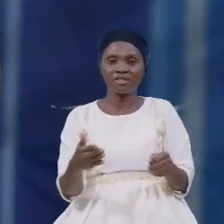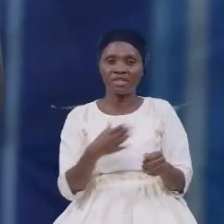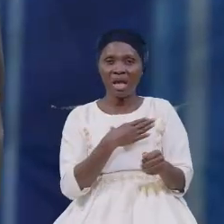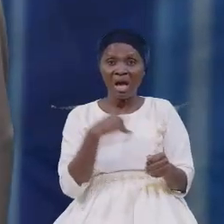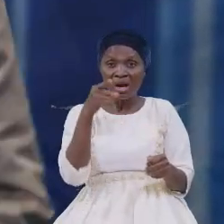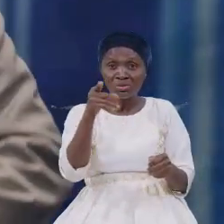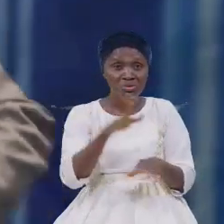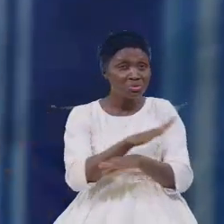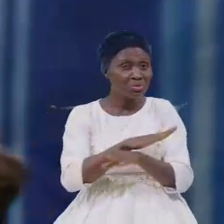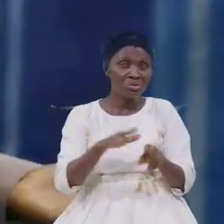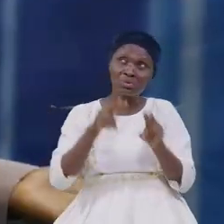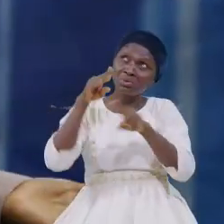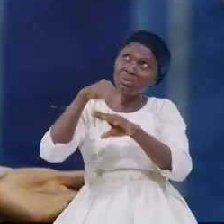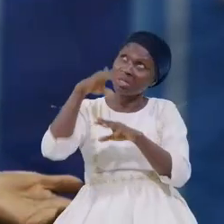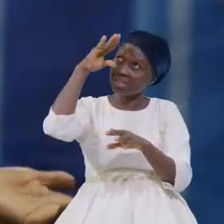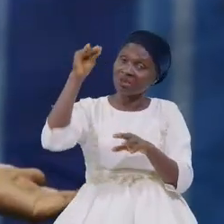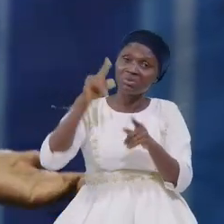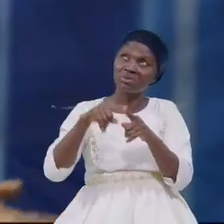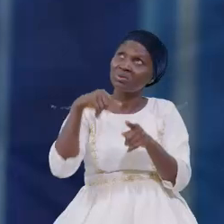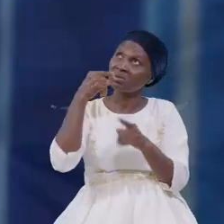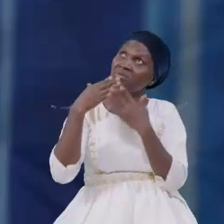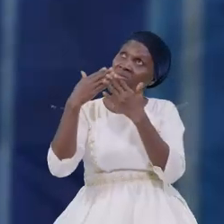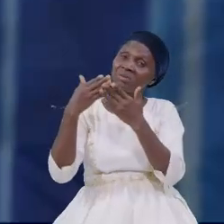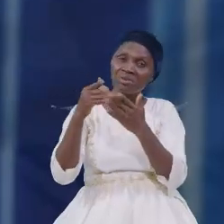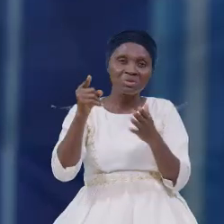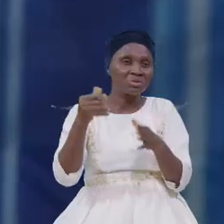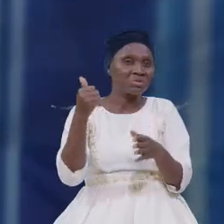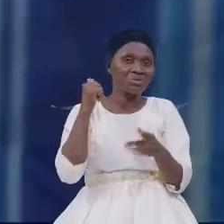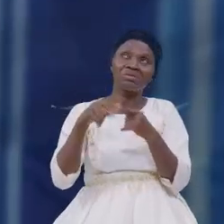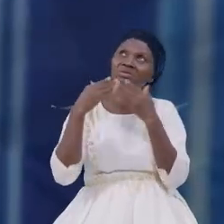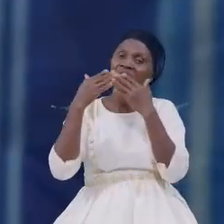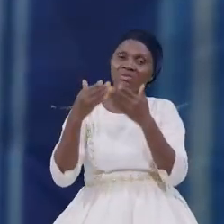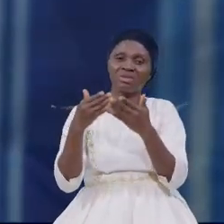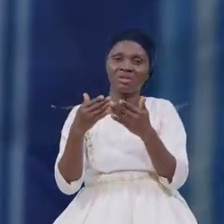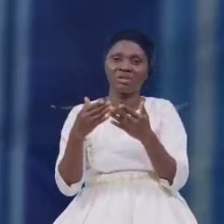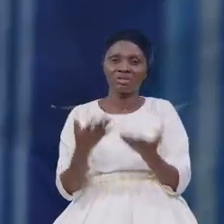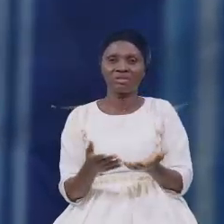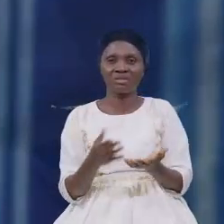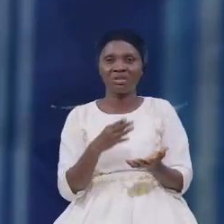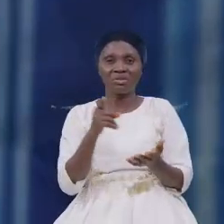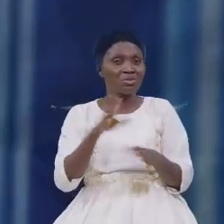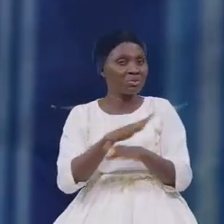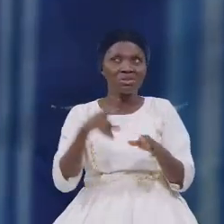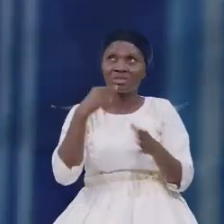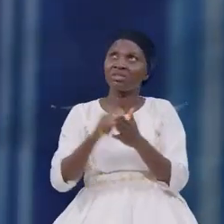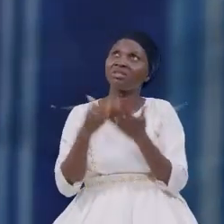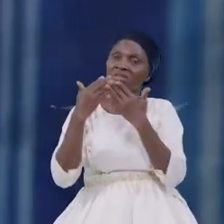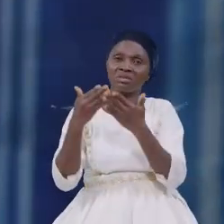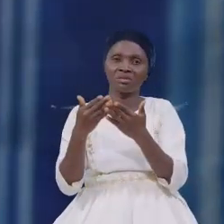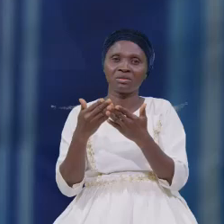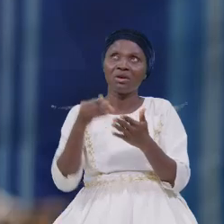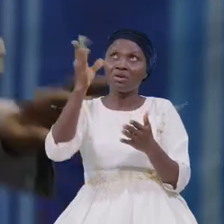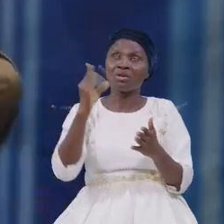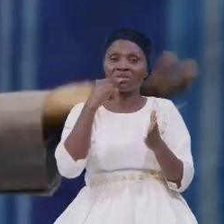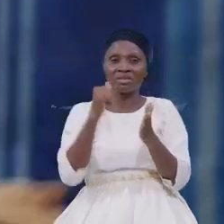you. And I thank you by giving you my heart. My son, give me your heart. My daughter, give me